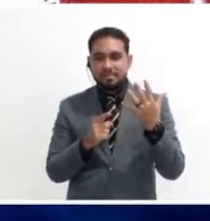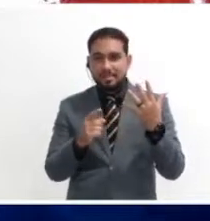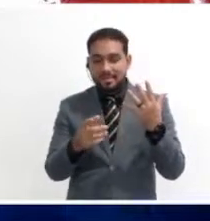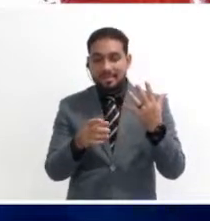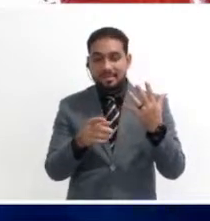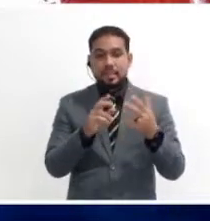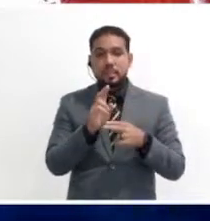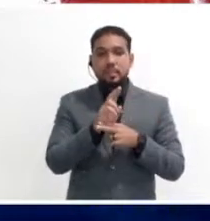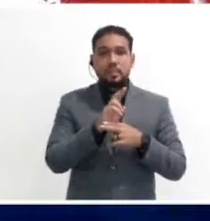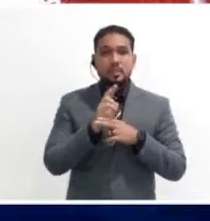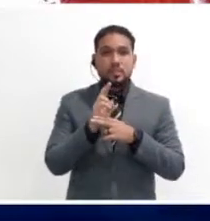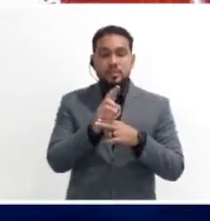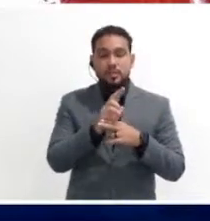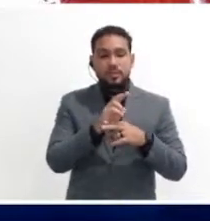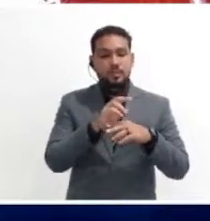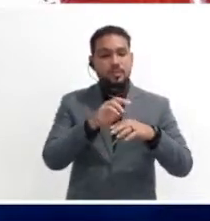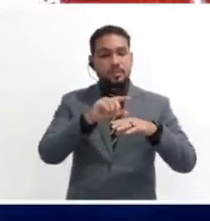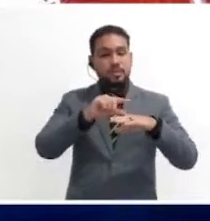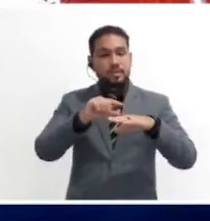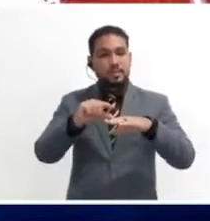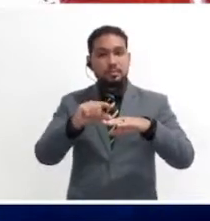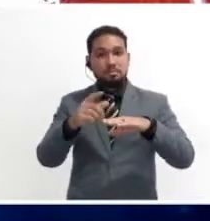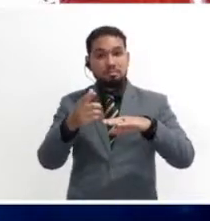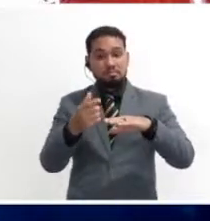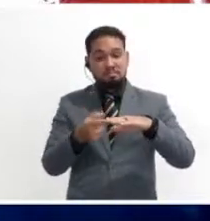it under the chip.